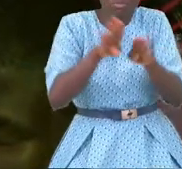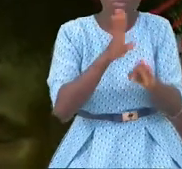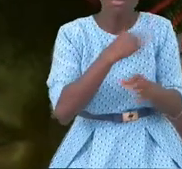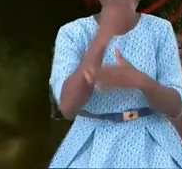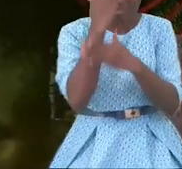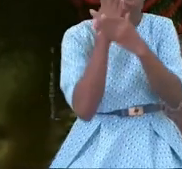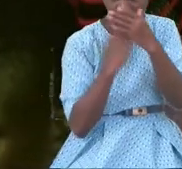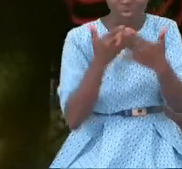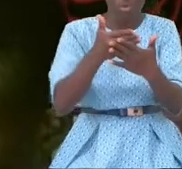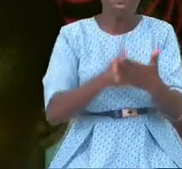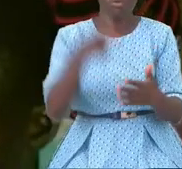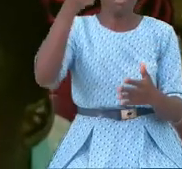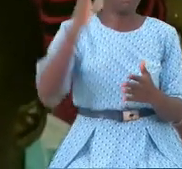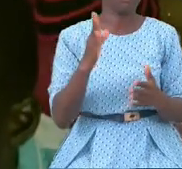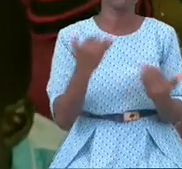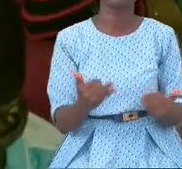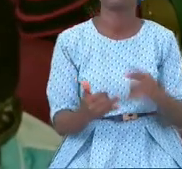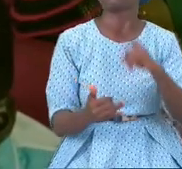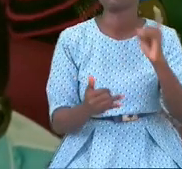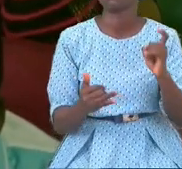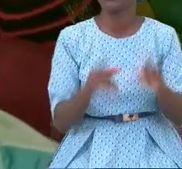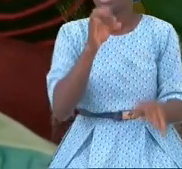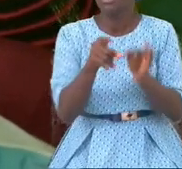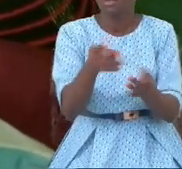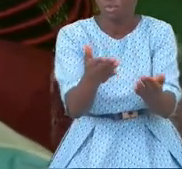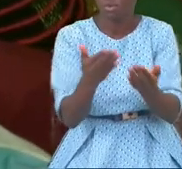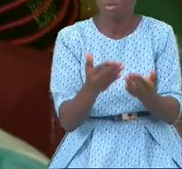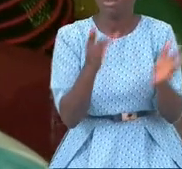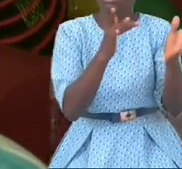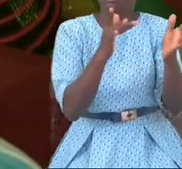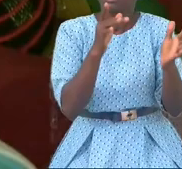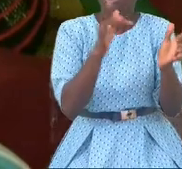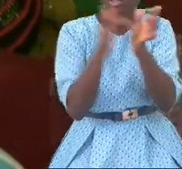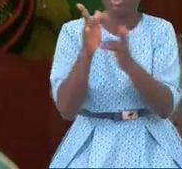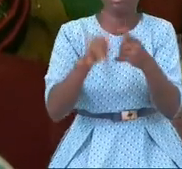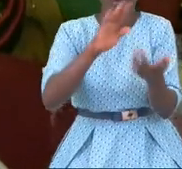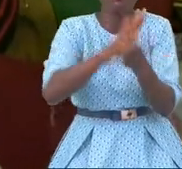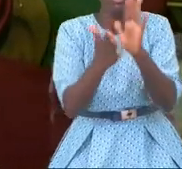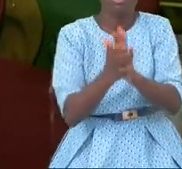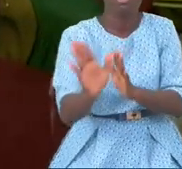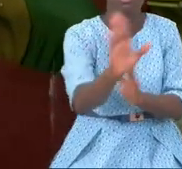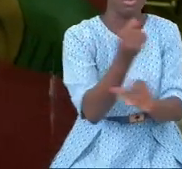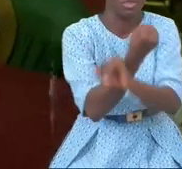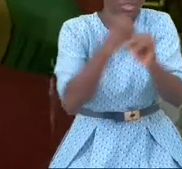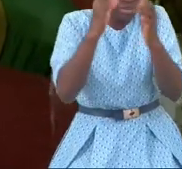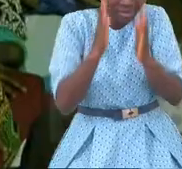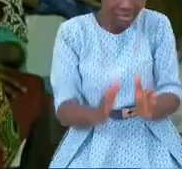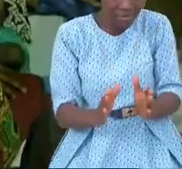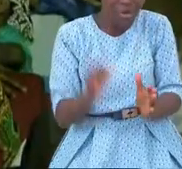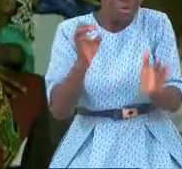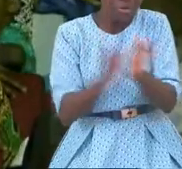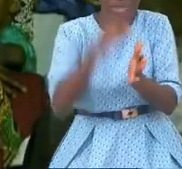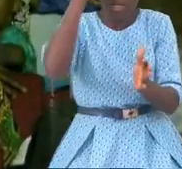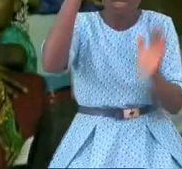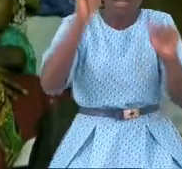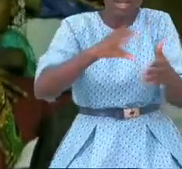Wherever you are, raise up that hand and say, Lord Jesus, I'm here. Thank Thank you. God bless you there. Thank you. God